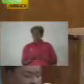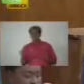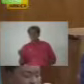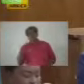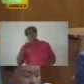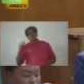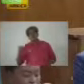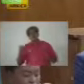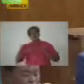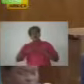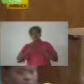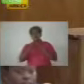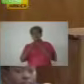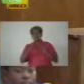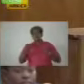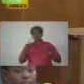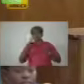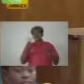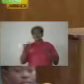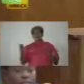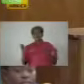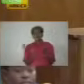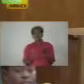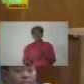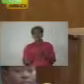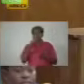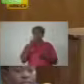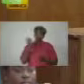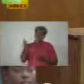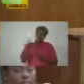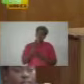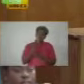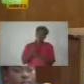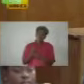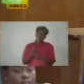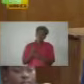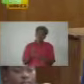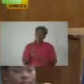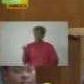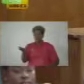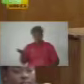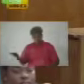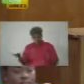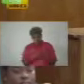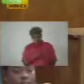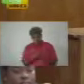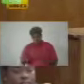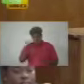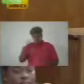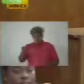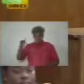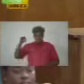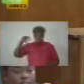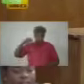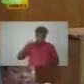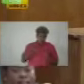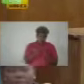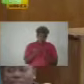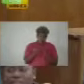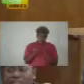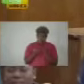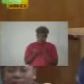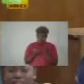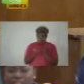to implement no guarantor for the student loan. Relax, relax. That was not in the JLP's